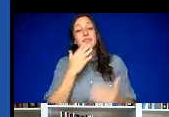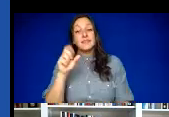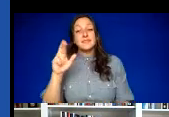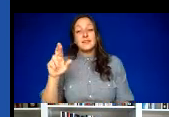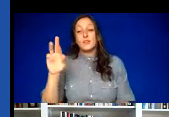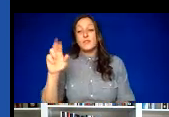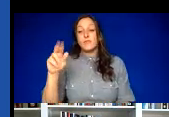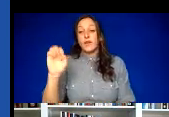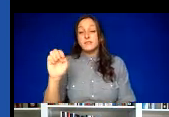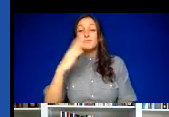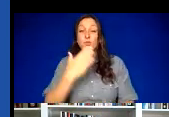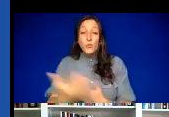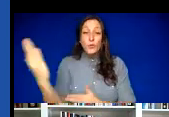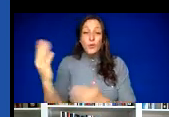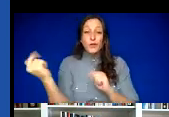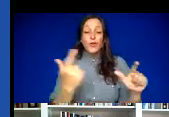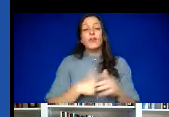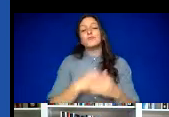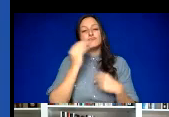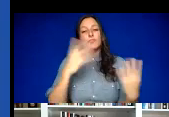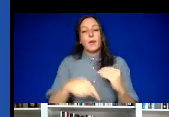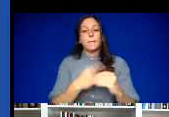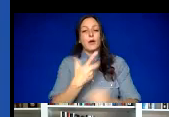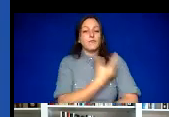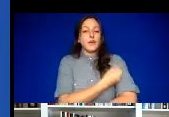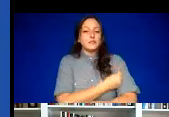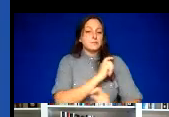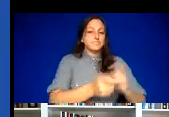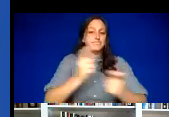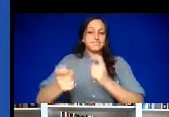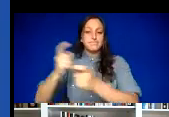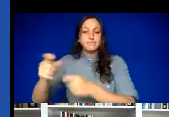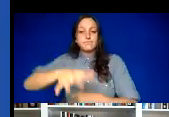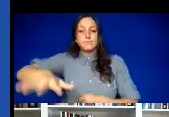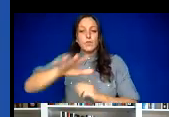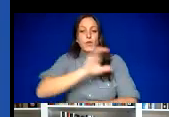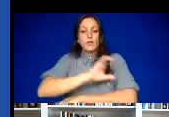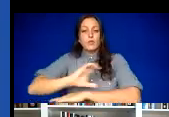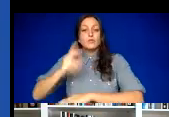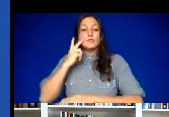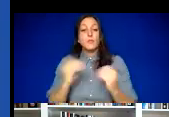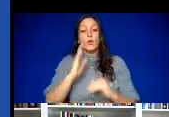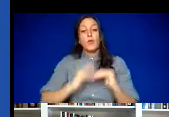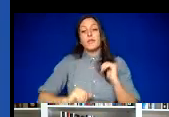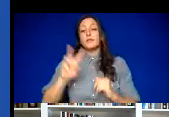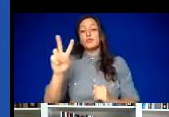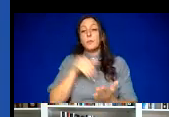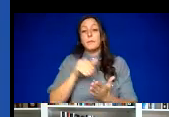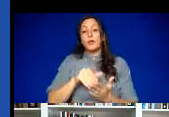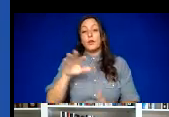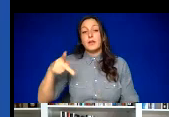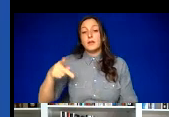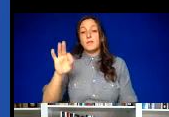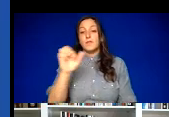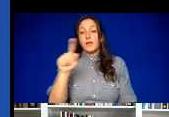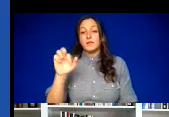everybody. Just giving you a quick update here on vaccine distribution. You'll see here over 2 million Pfizer, almost